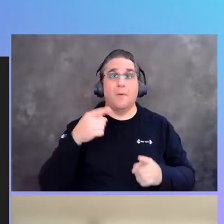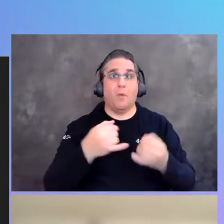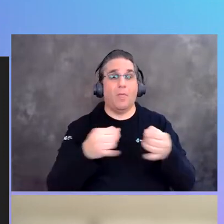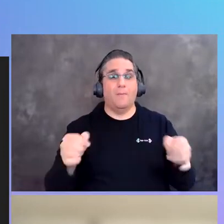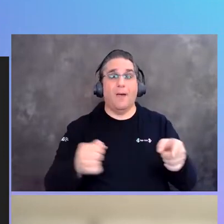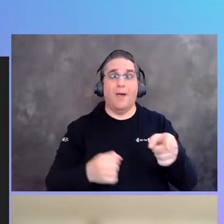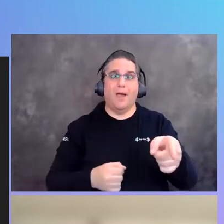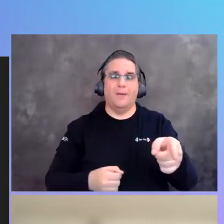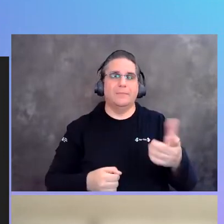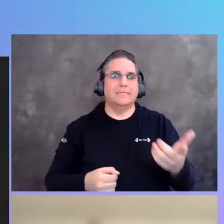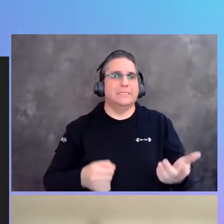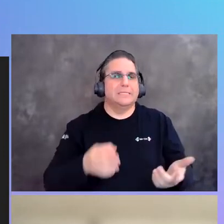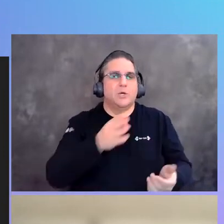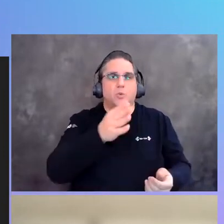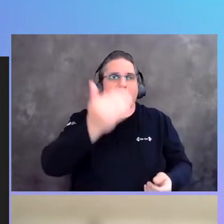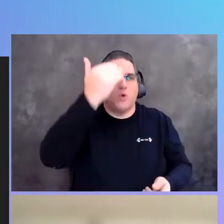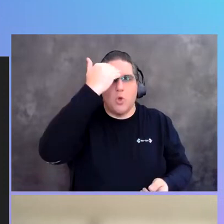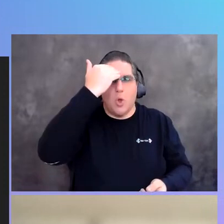for Richard,